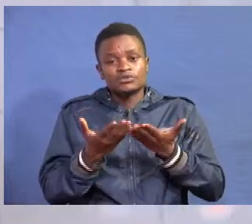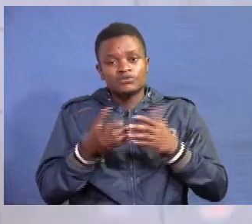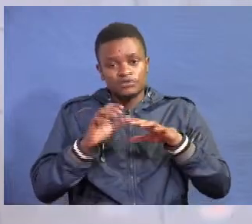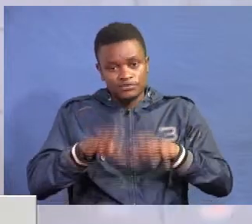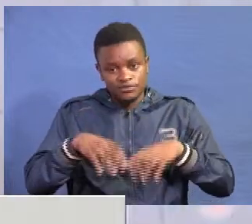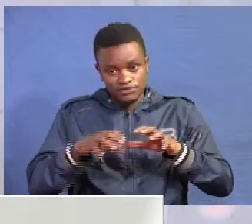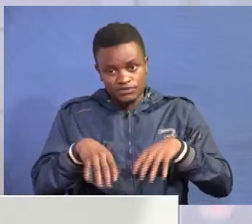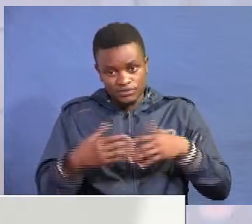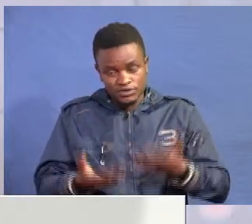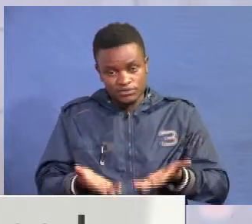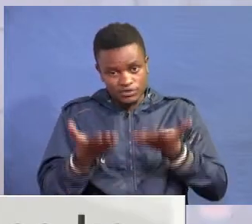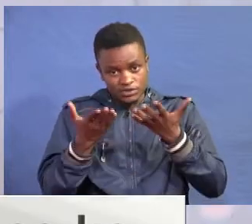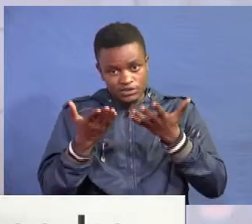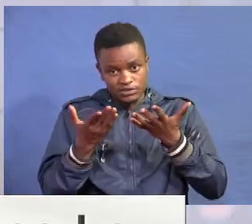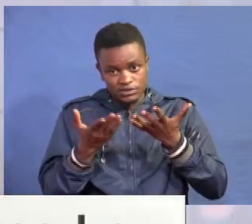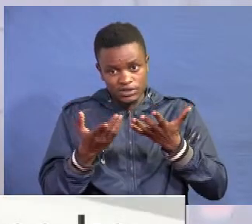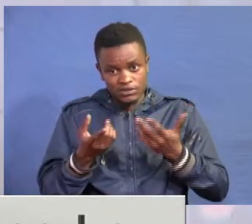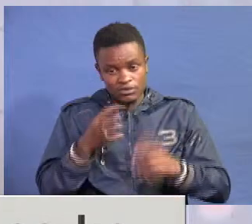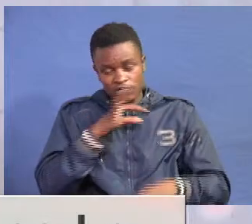chances of profits